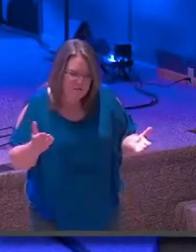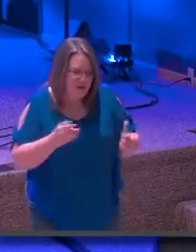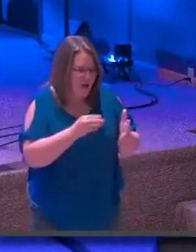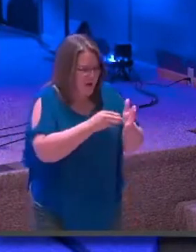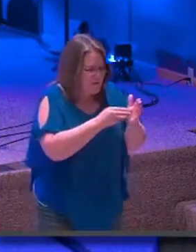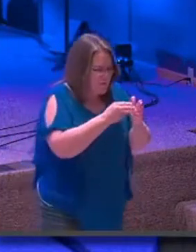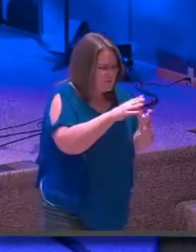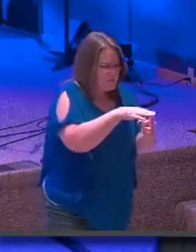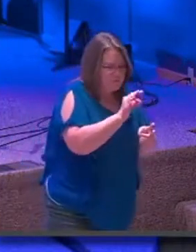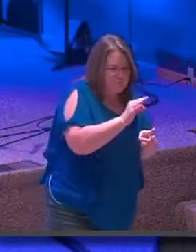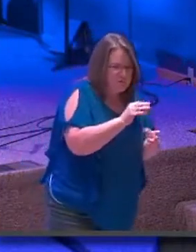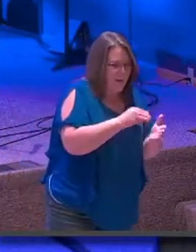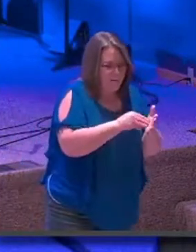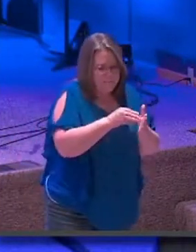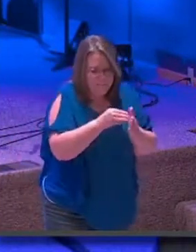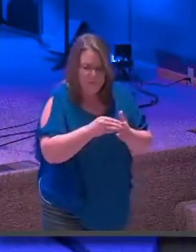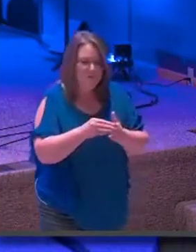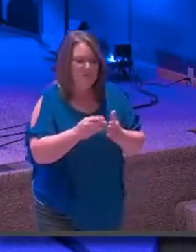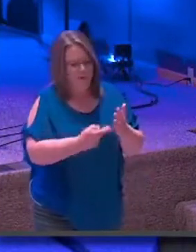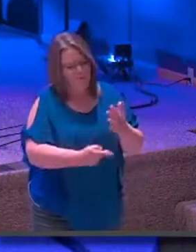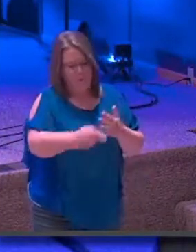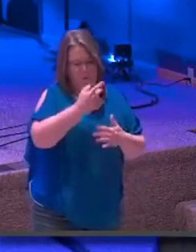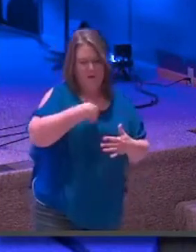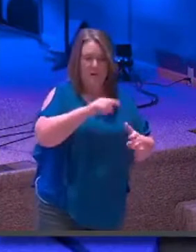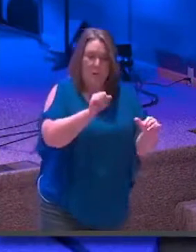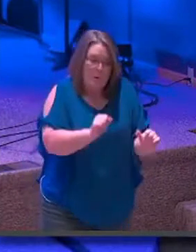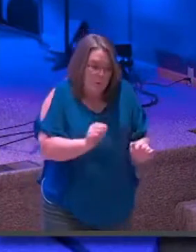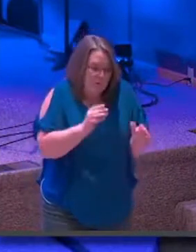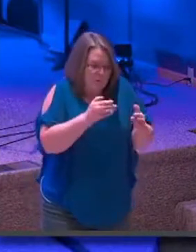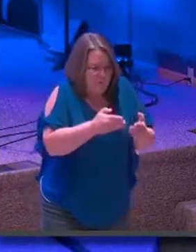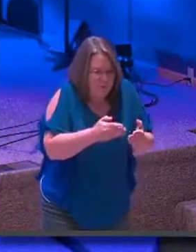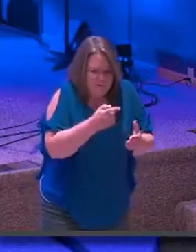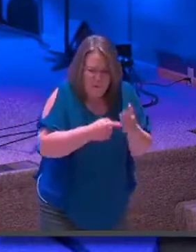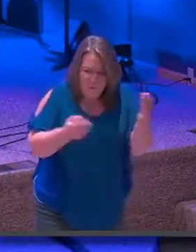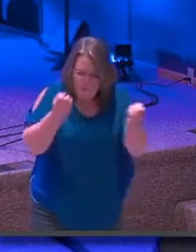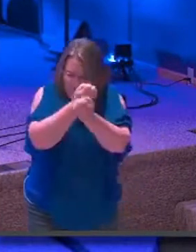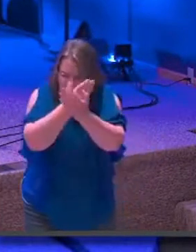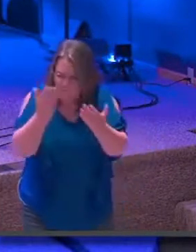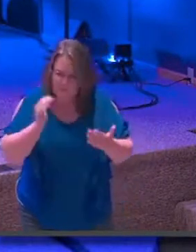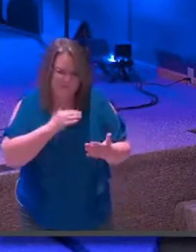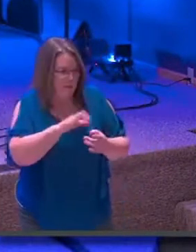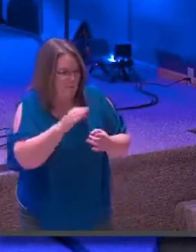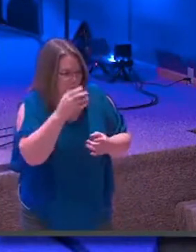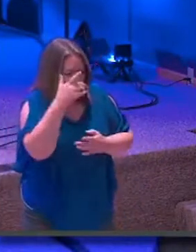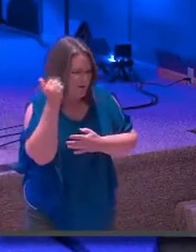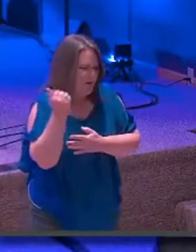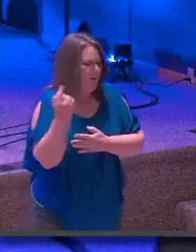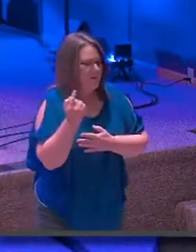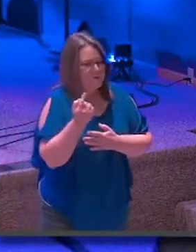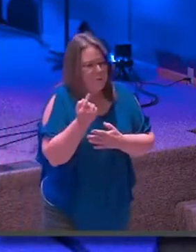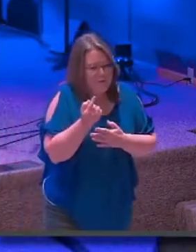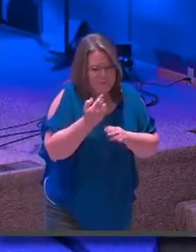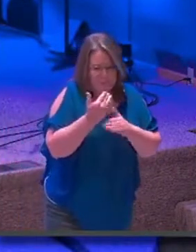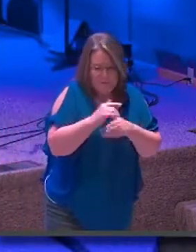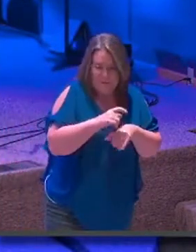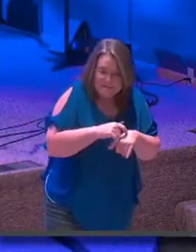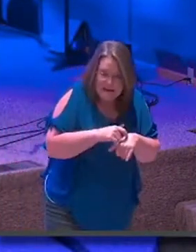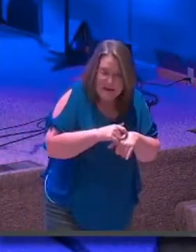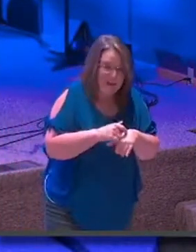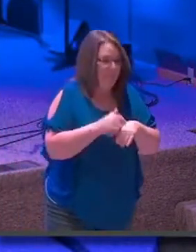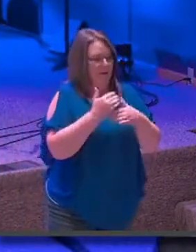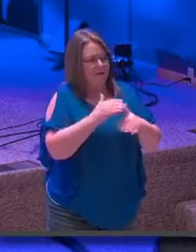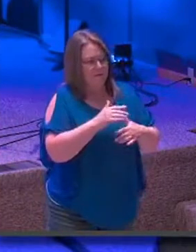and millions of priorities that we could focus on? What informs our choices? Because there's only so much time, only so much